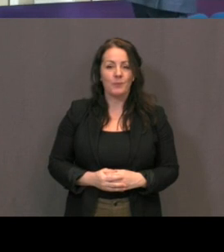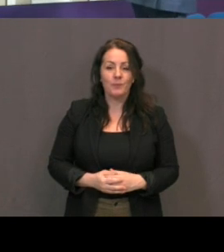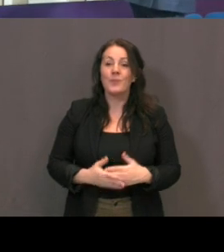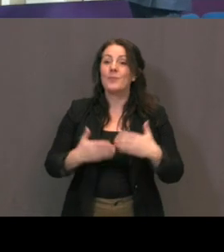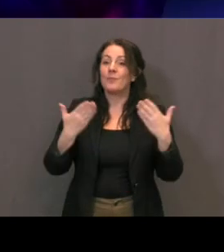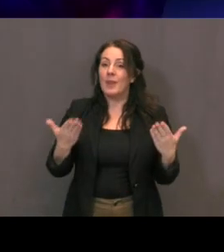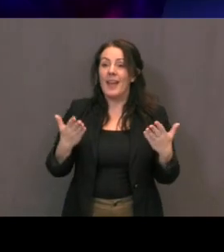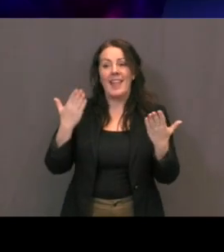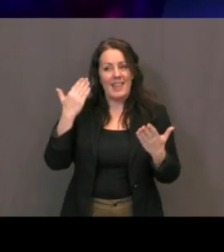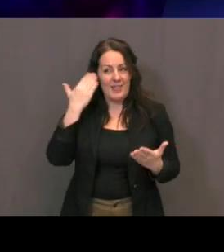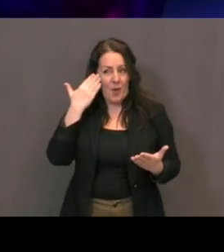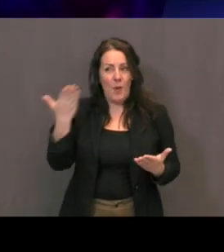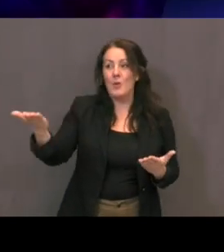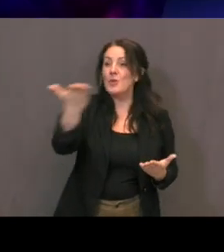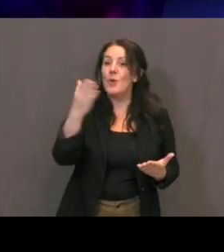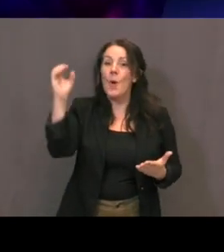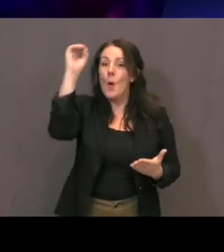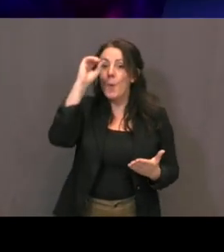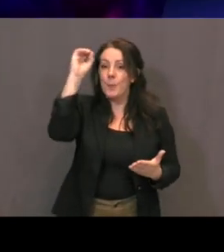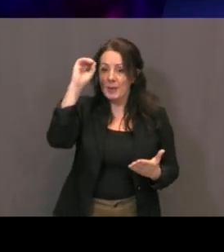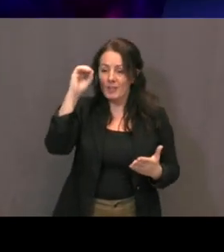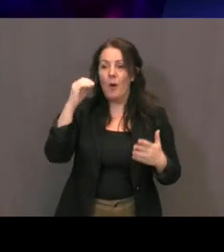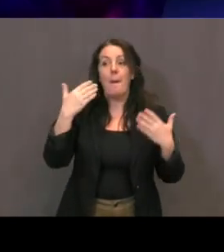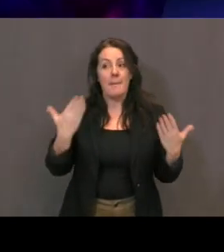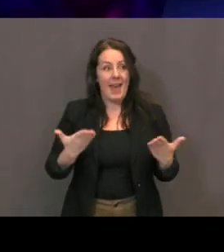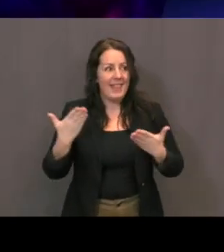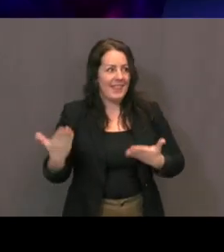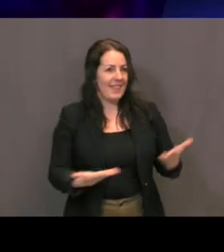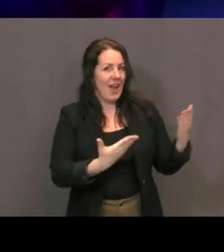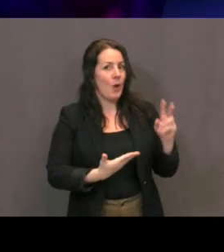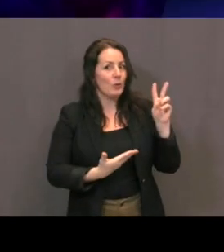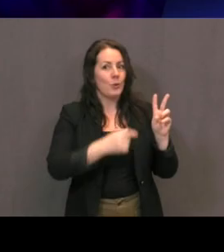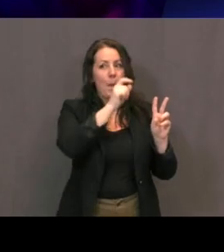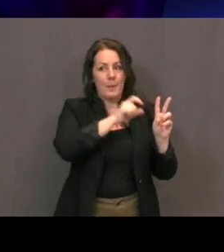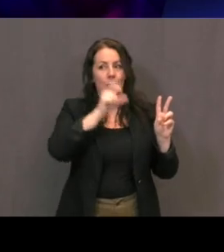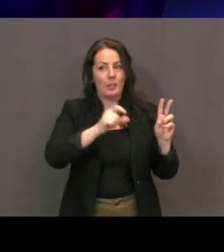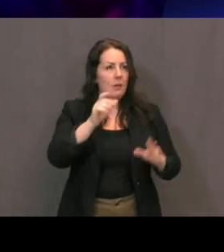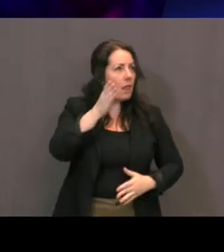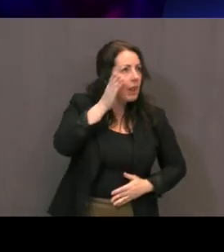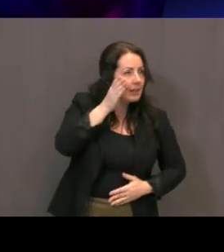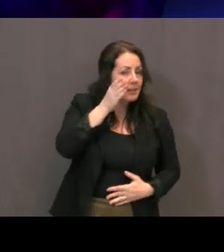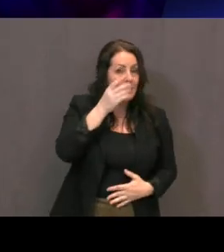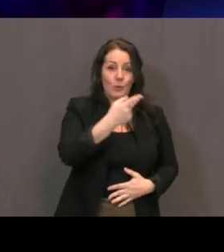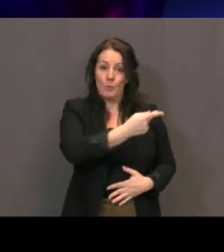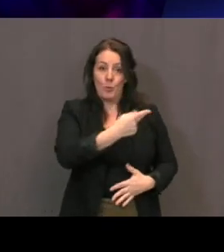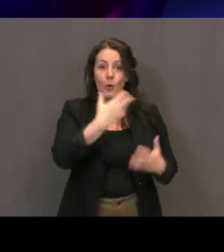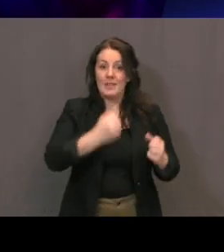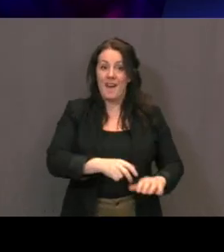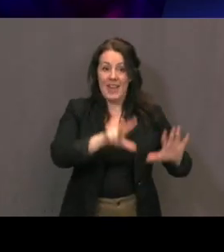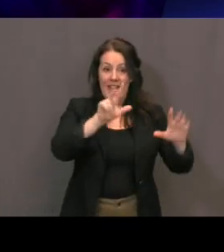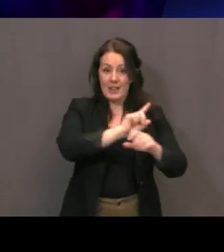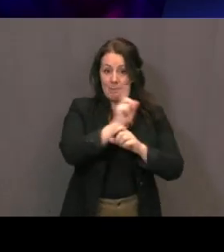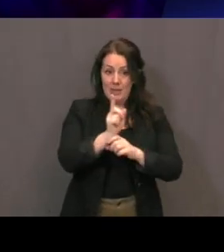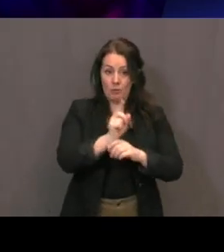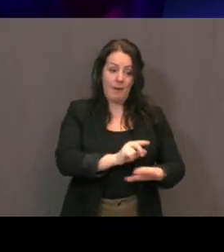said, they each get 8 minutes, and they have been warned that they will have to have their timers handy and that we